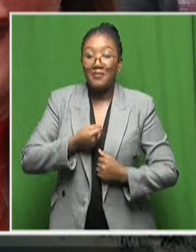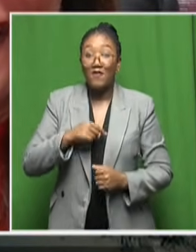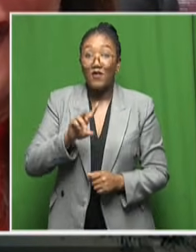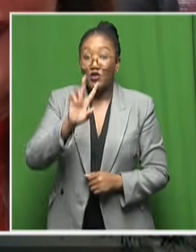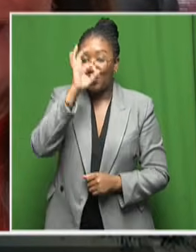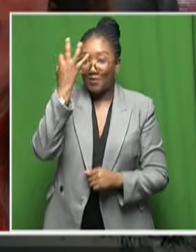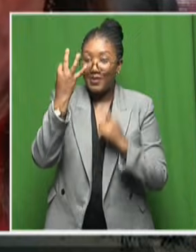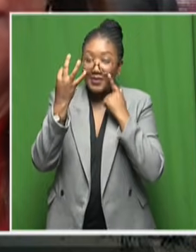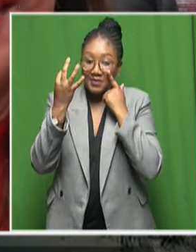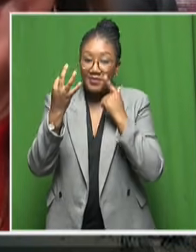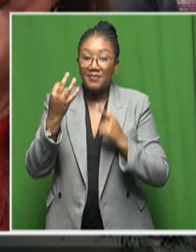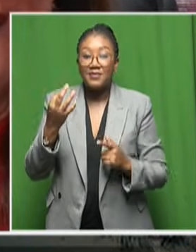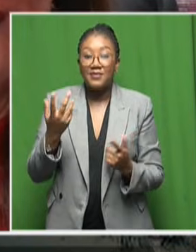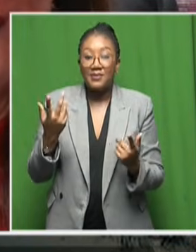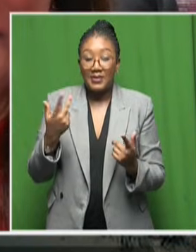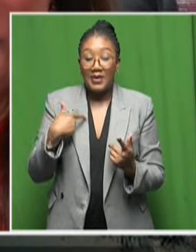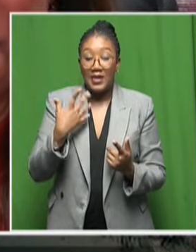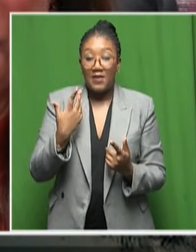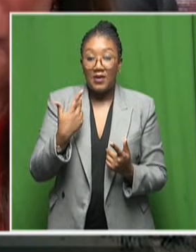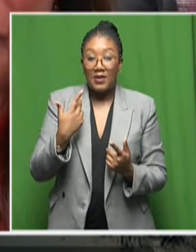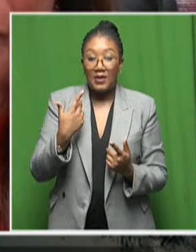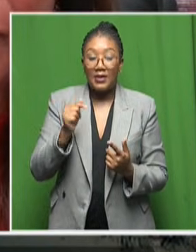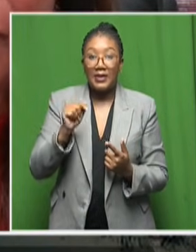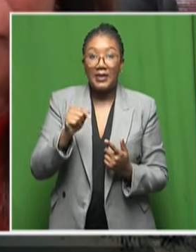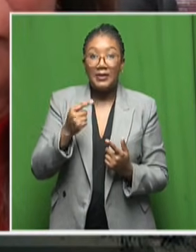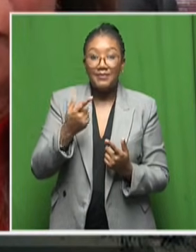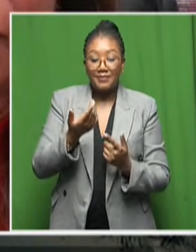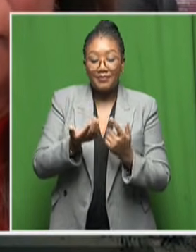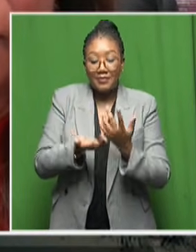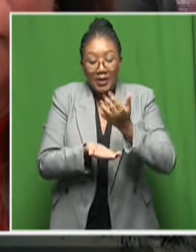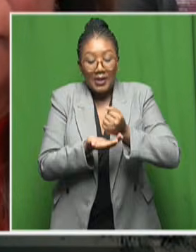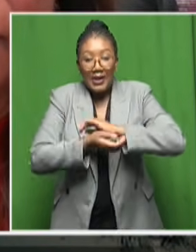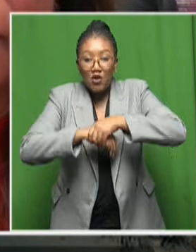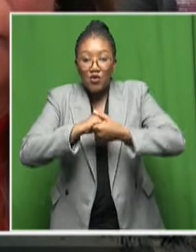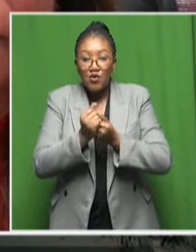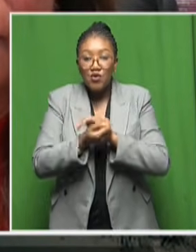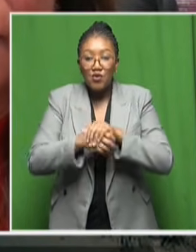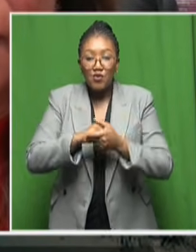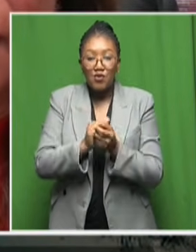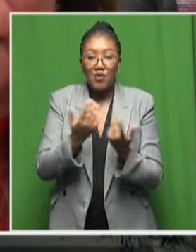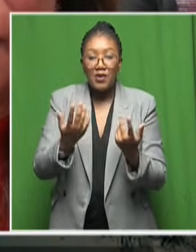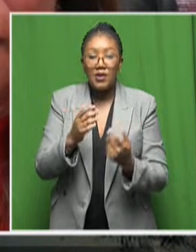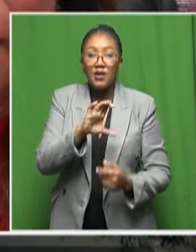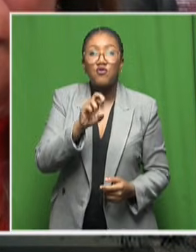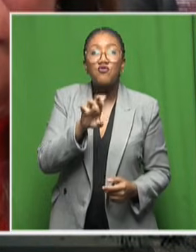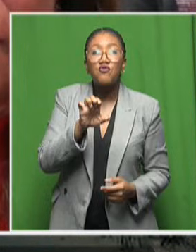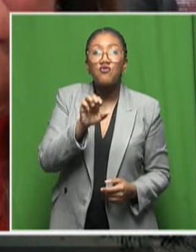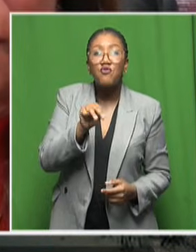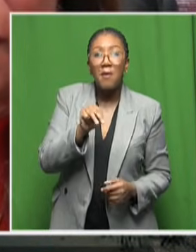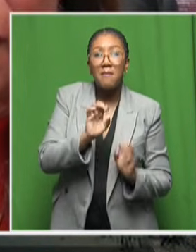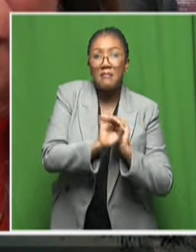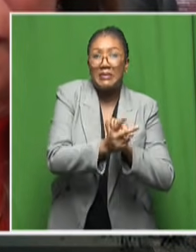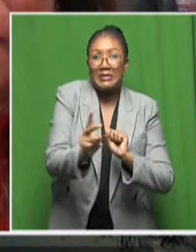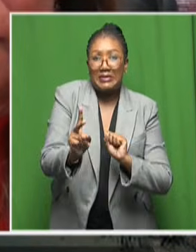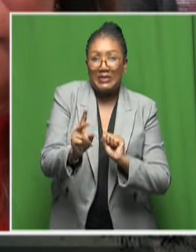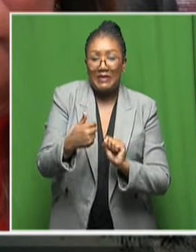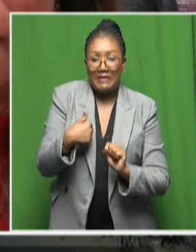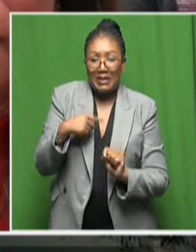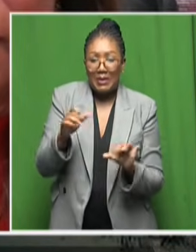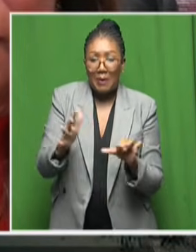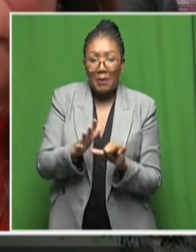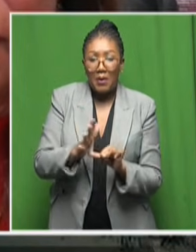2 minutes left. There's different Oh. types of these creams. We keep saying cream, which is what I imagine is very good for you.